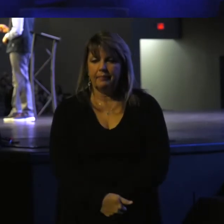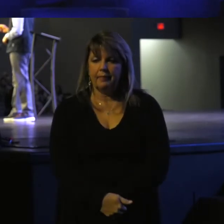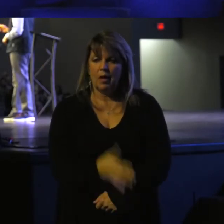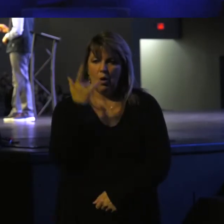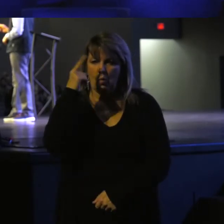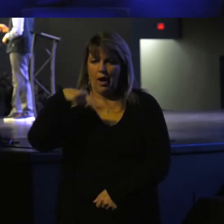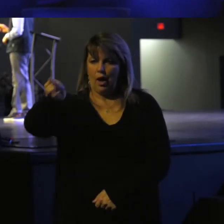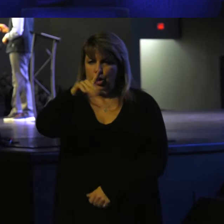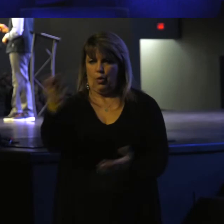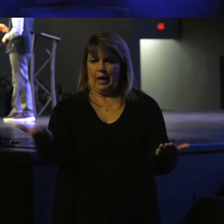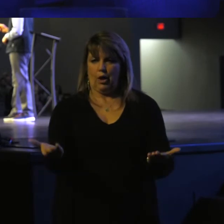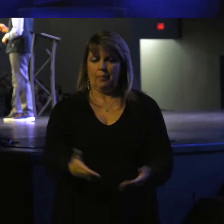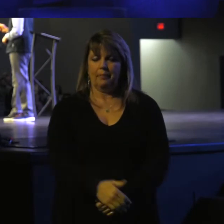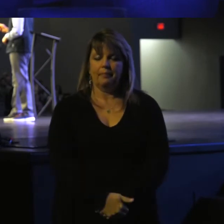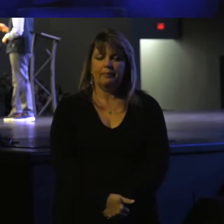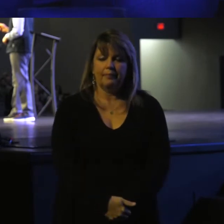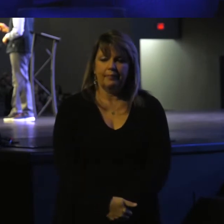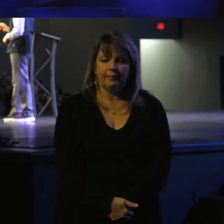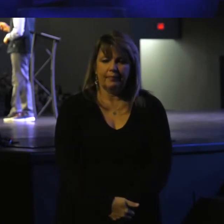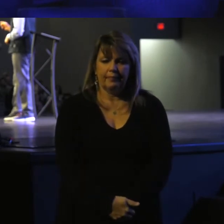why you're here.